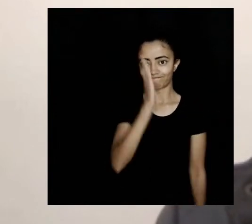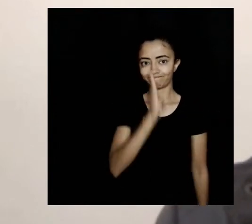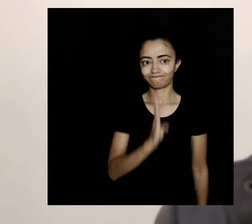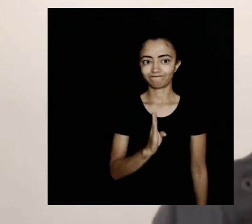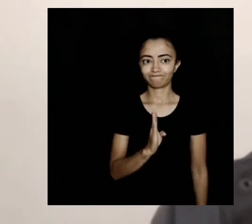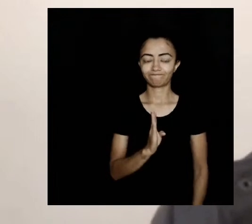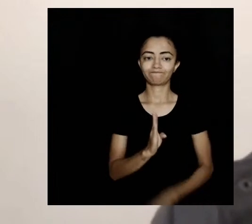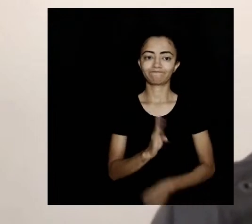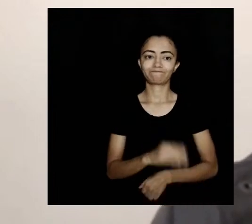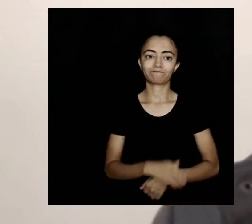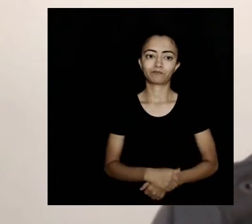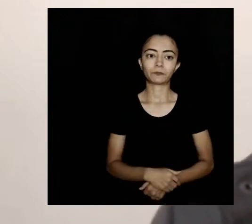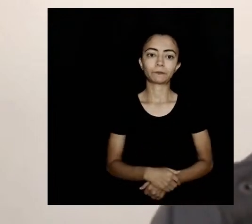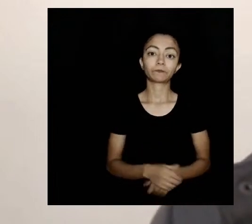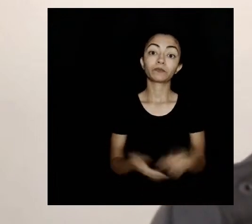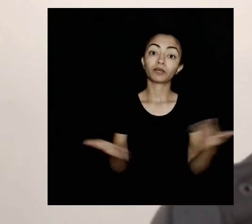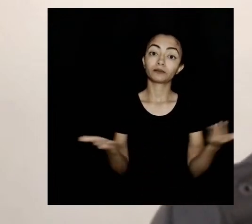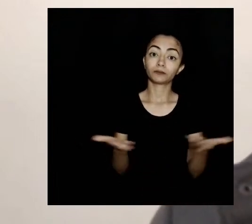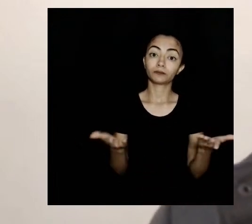cross